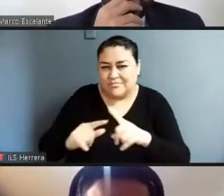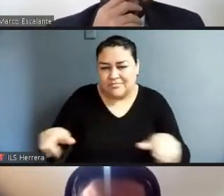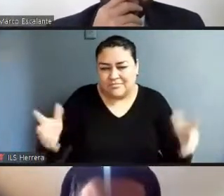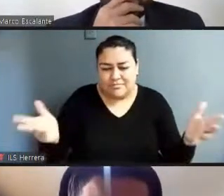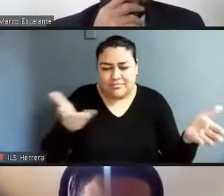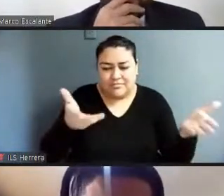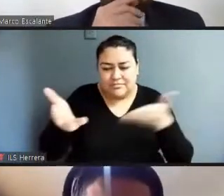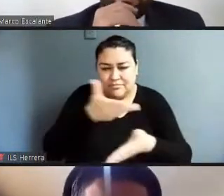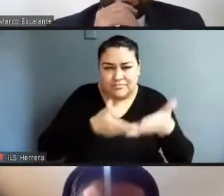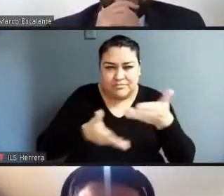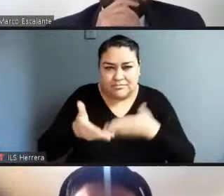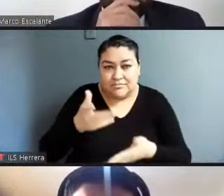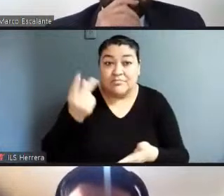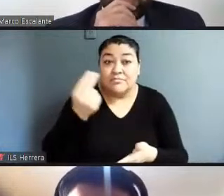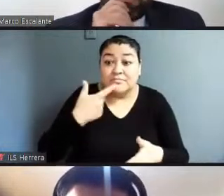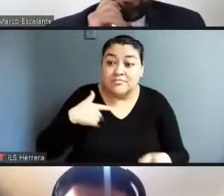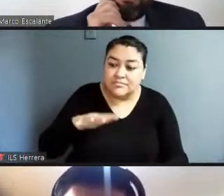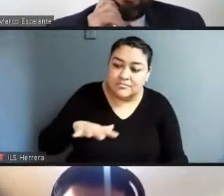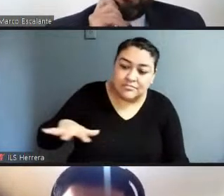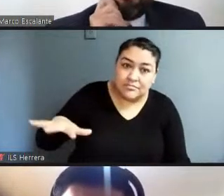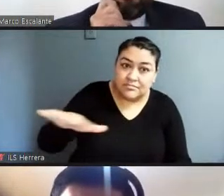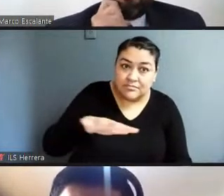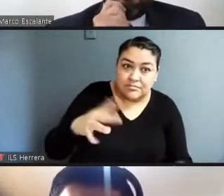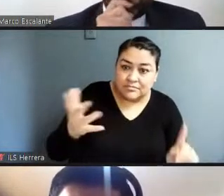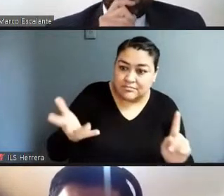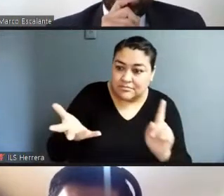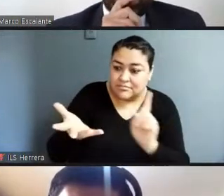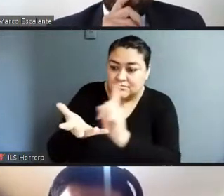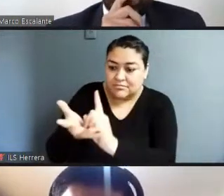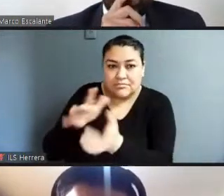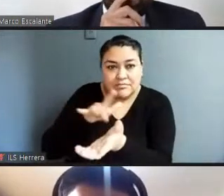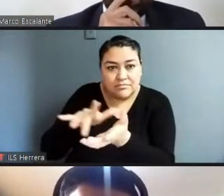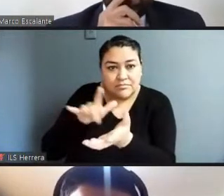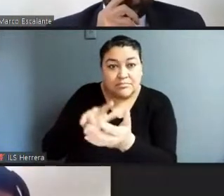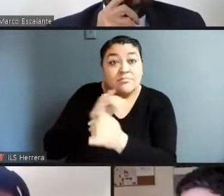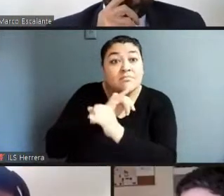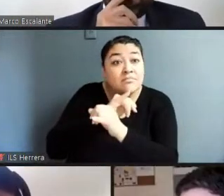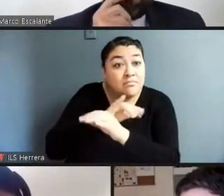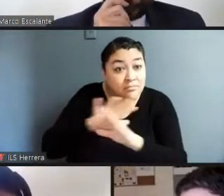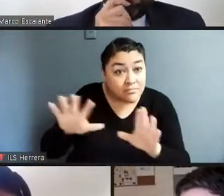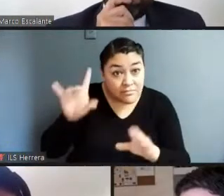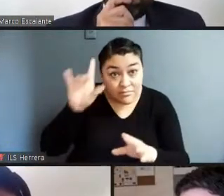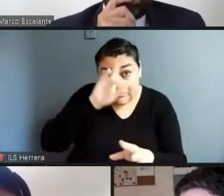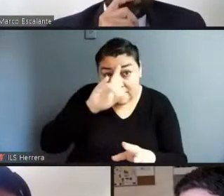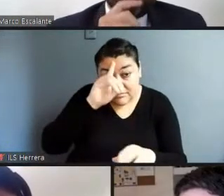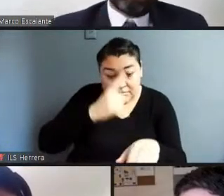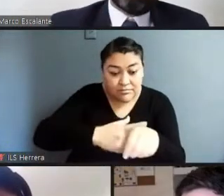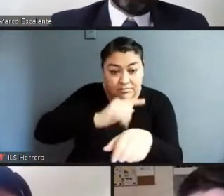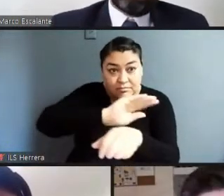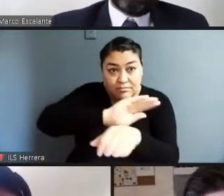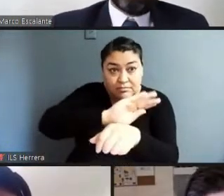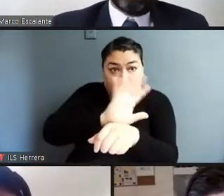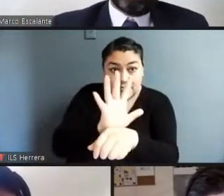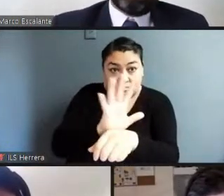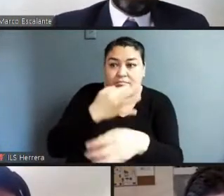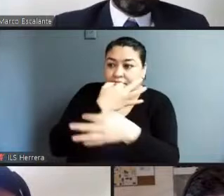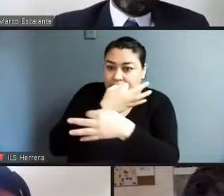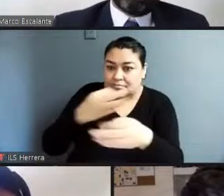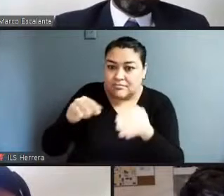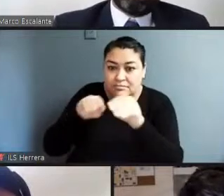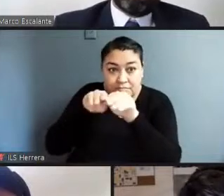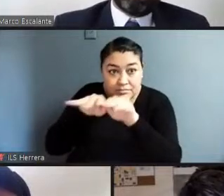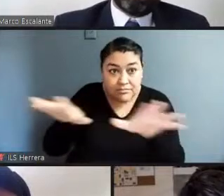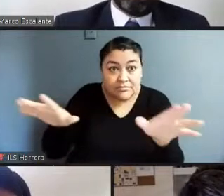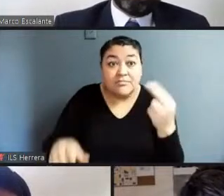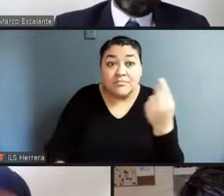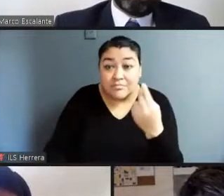students that had to go to their own community and provide relevant information about the pandemic